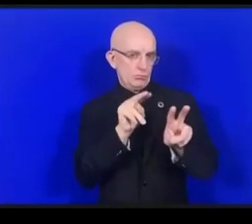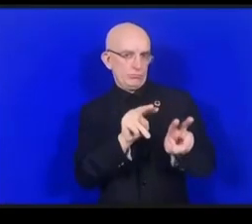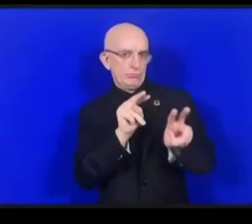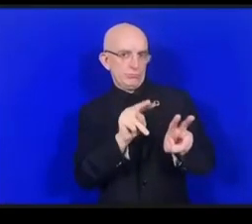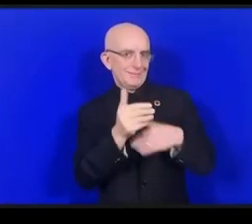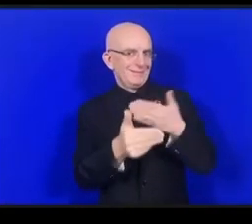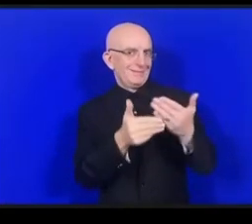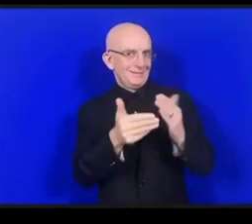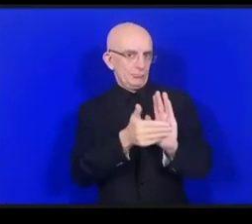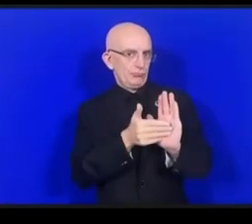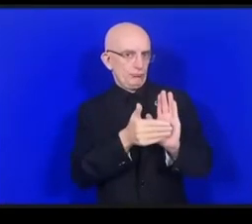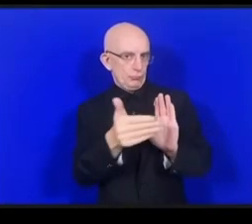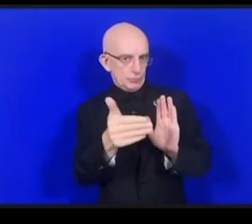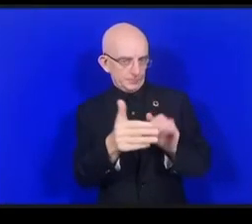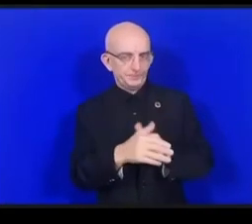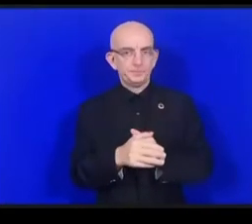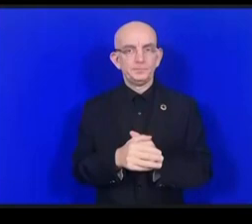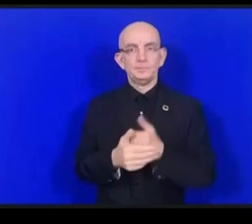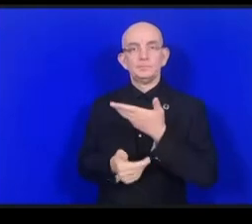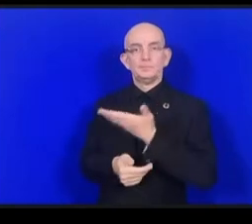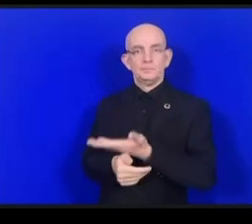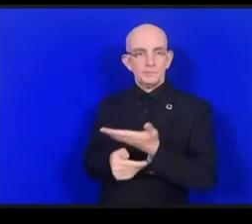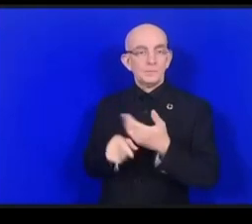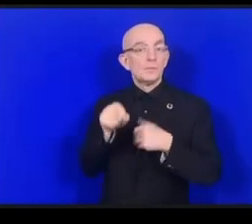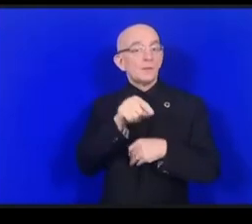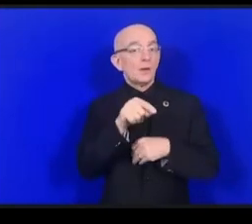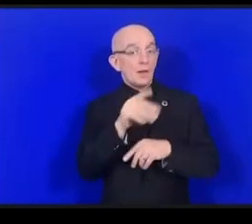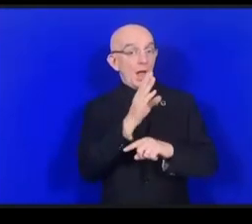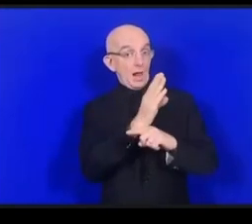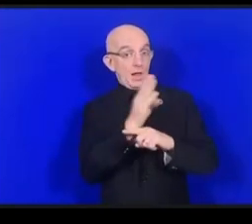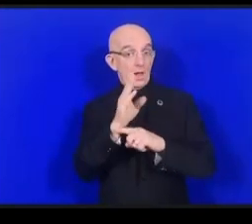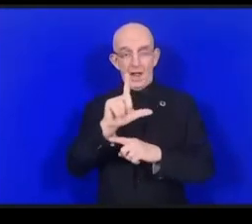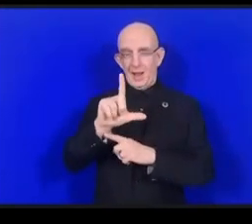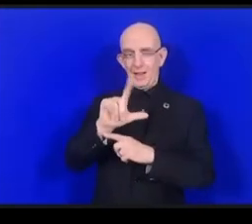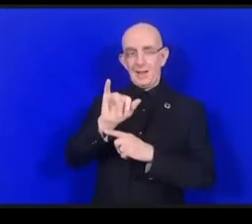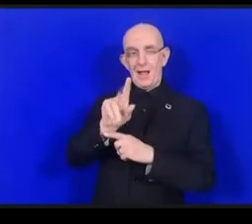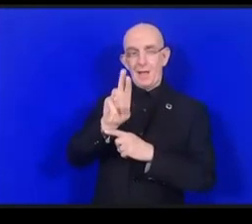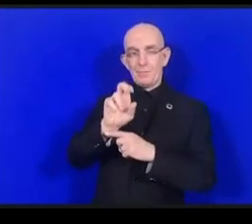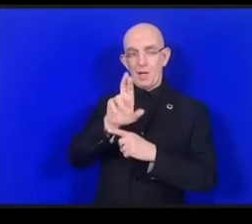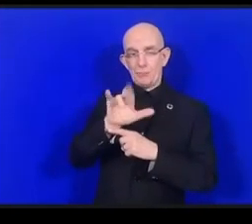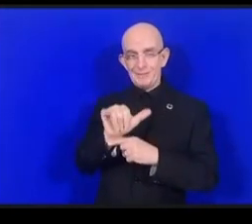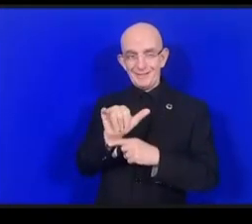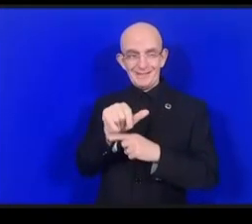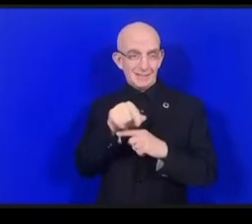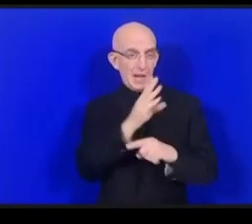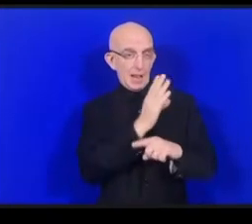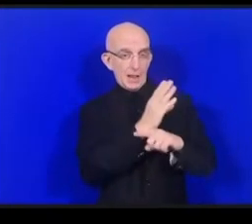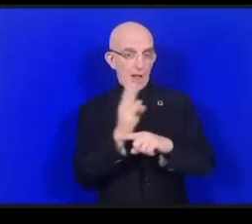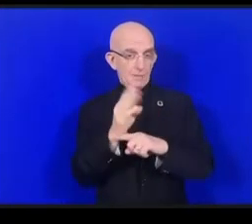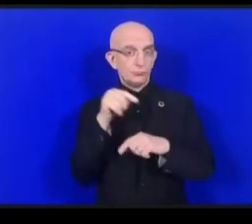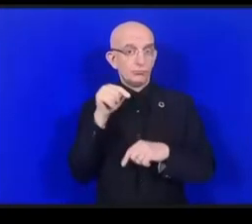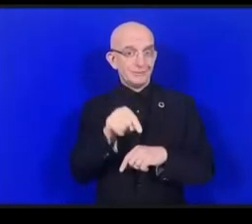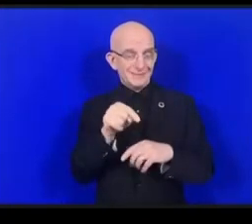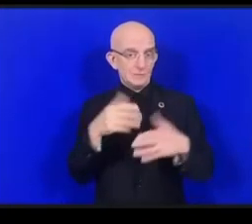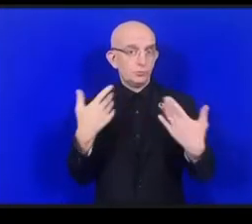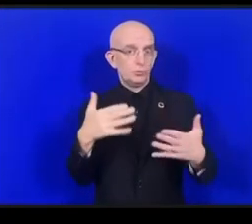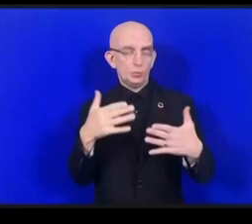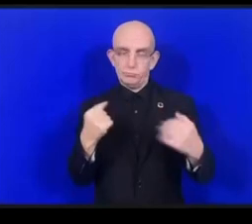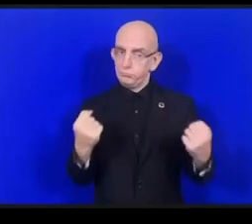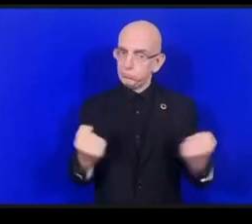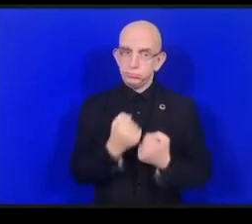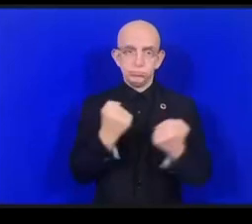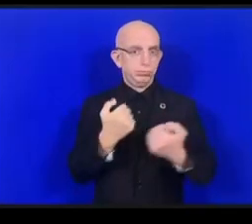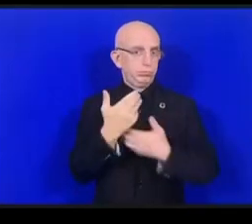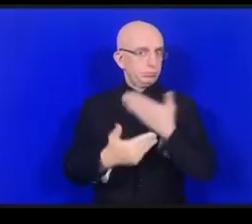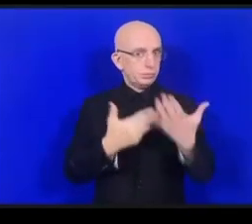and our rapporteur actually represents the International Federation of Library Associations, and he may say a